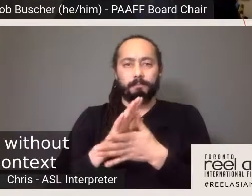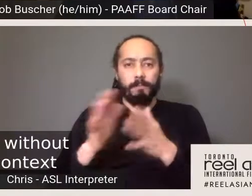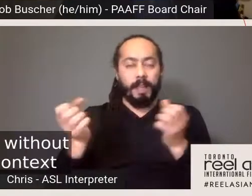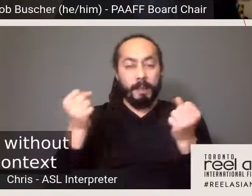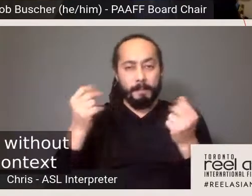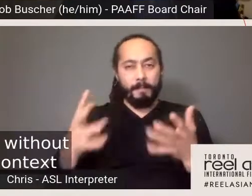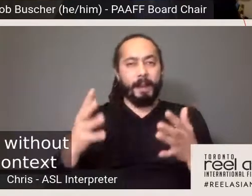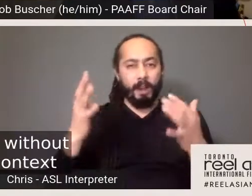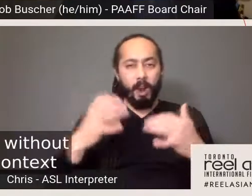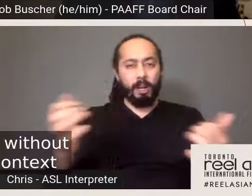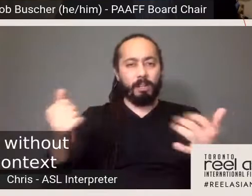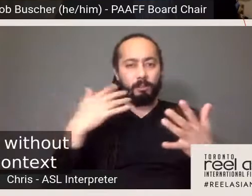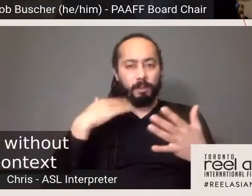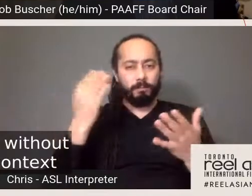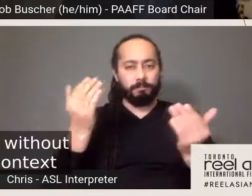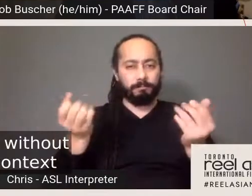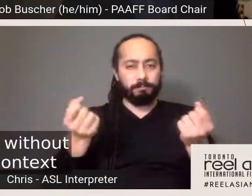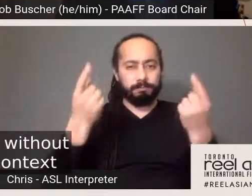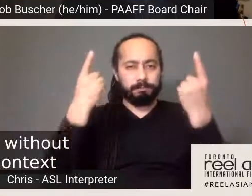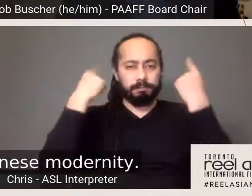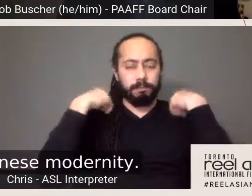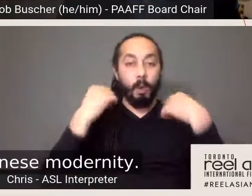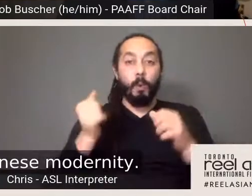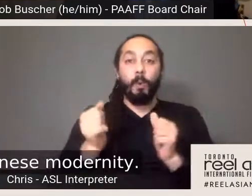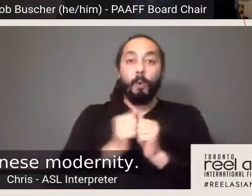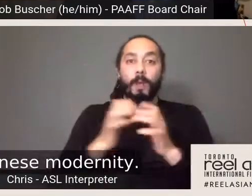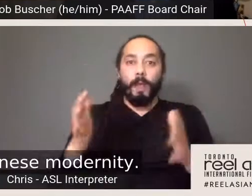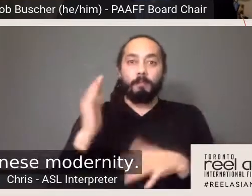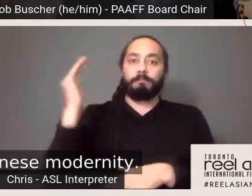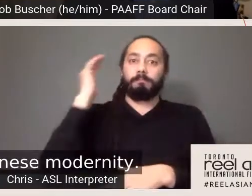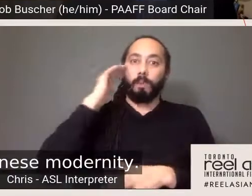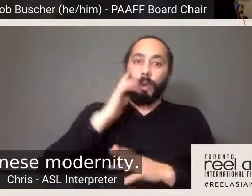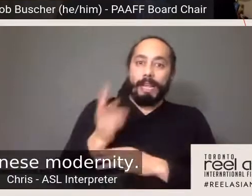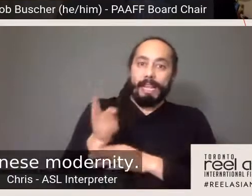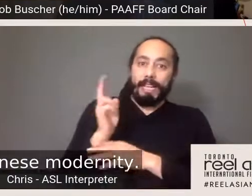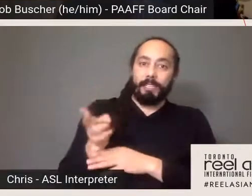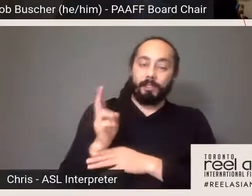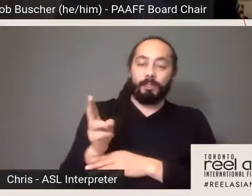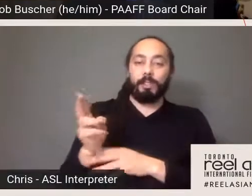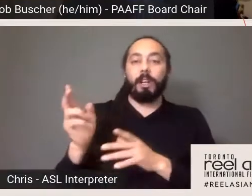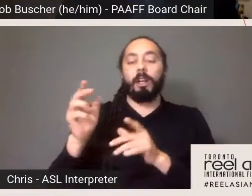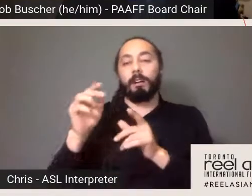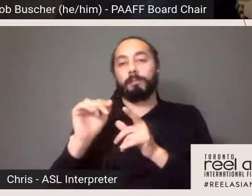trouble getting into it without the kind of context for the history of Japanese modernity.